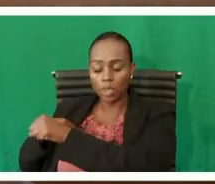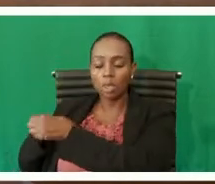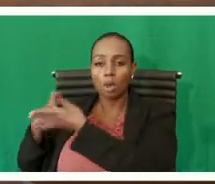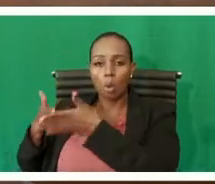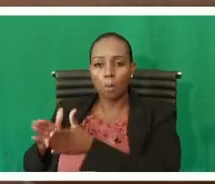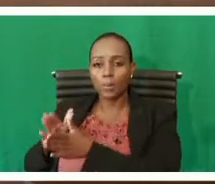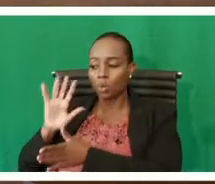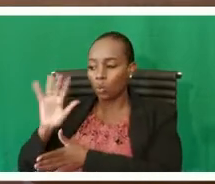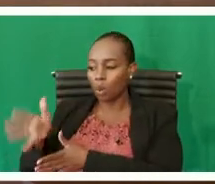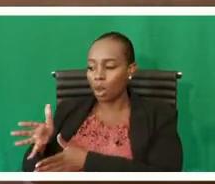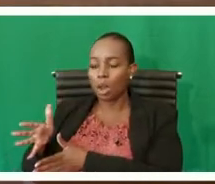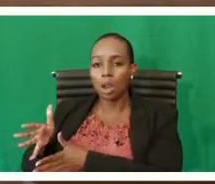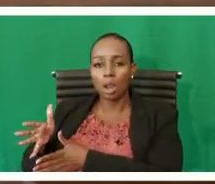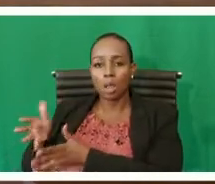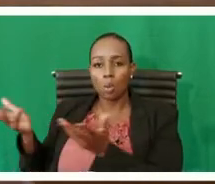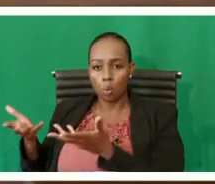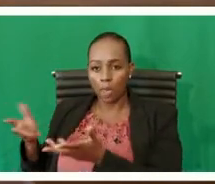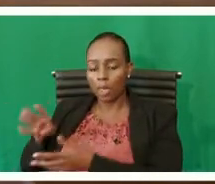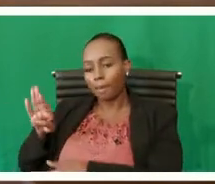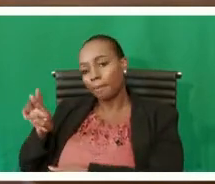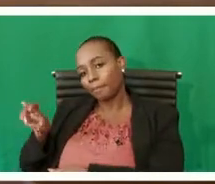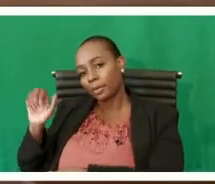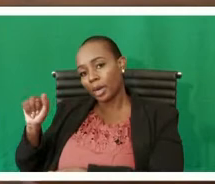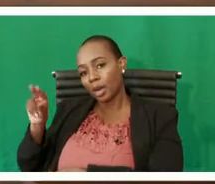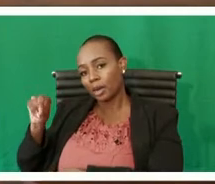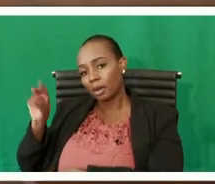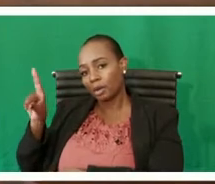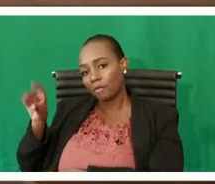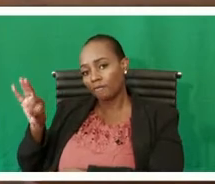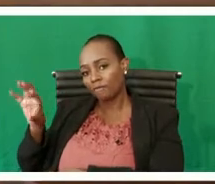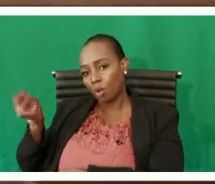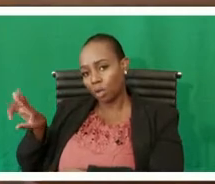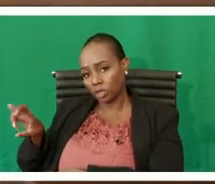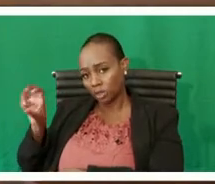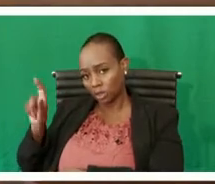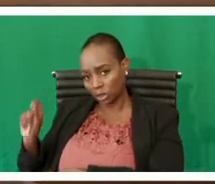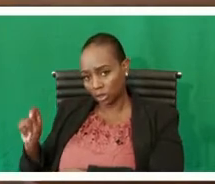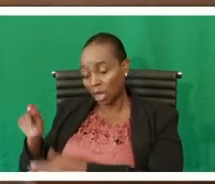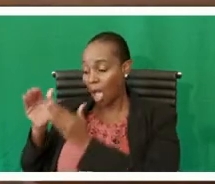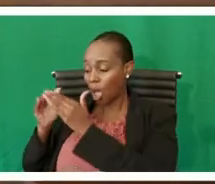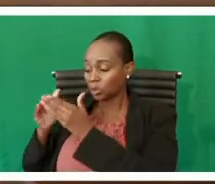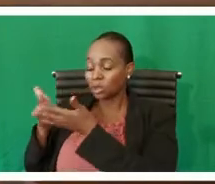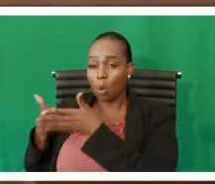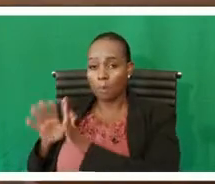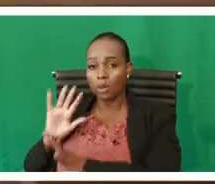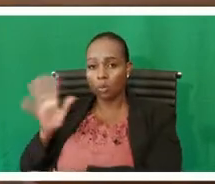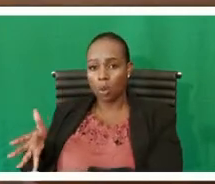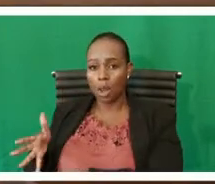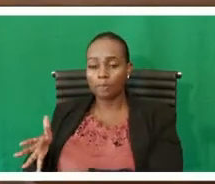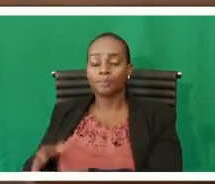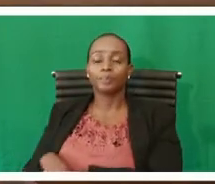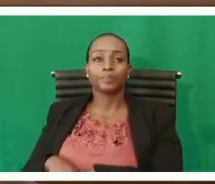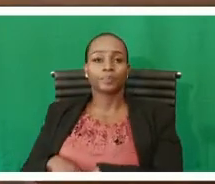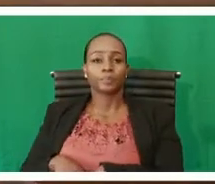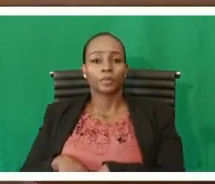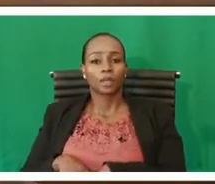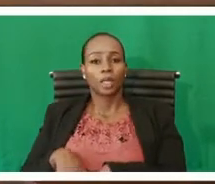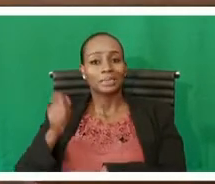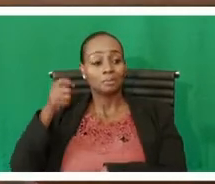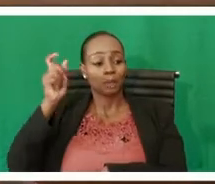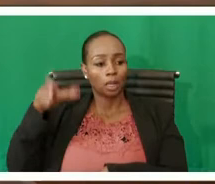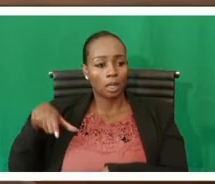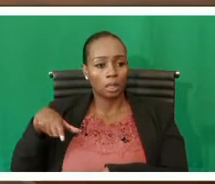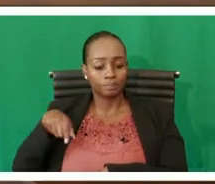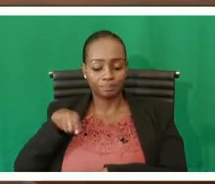Sisulu in Welkom in the coming financial year. The pandemic has not, Honorable Speaker, the pandemic